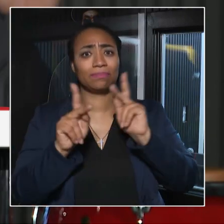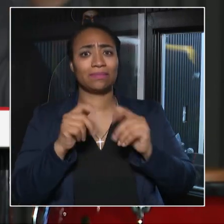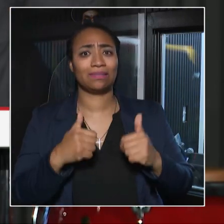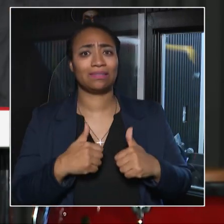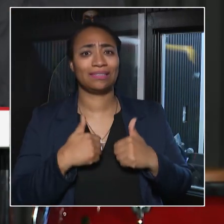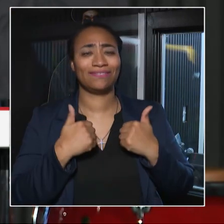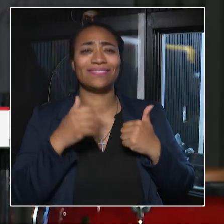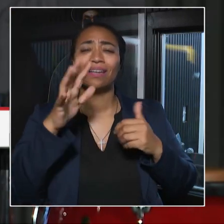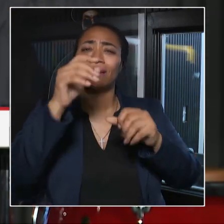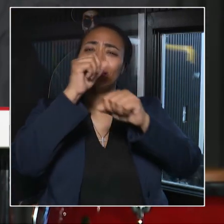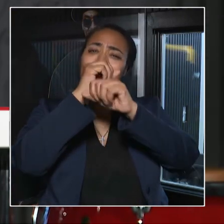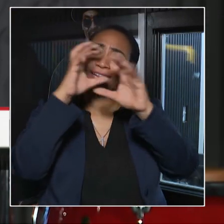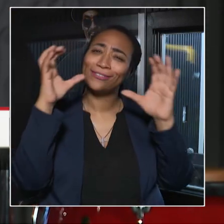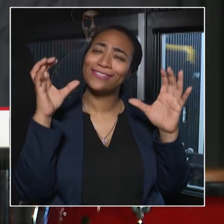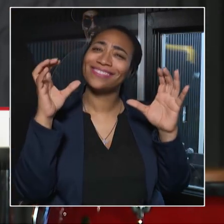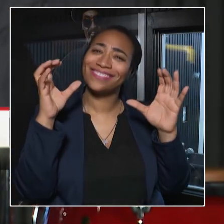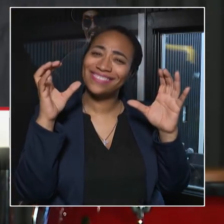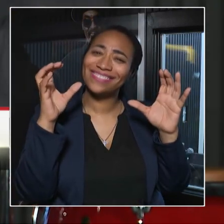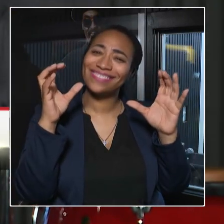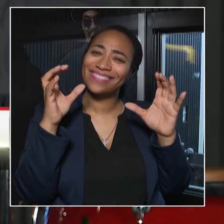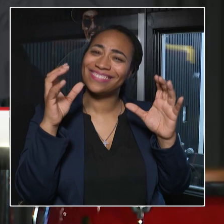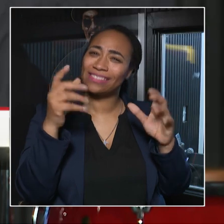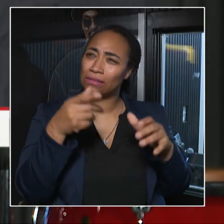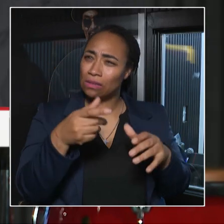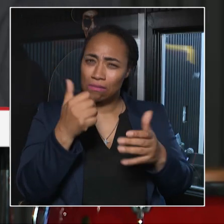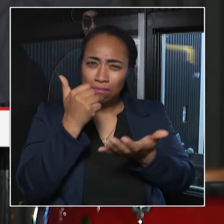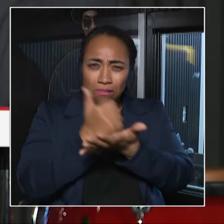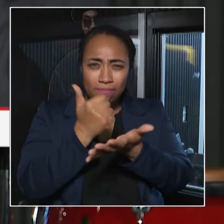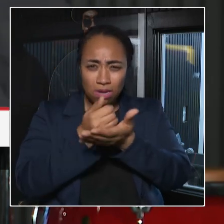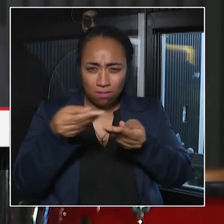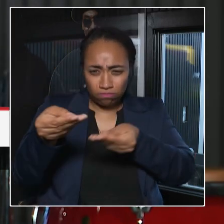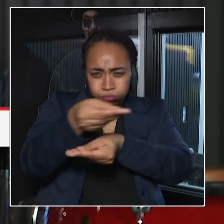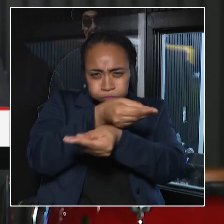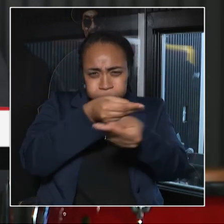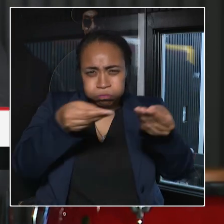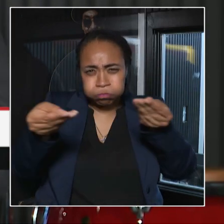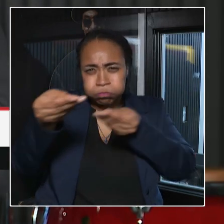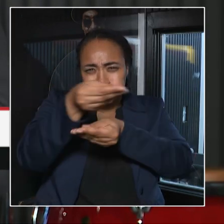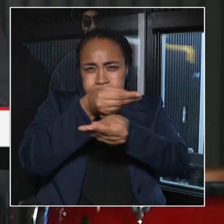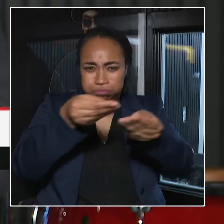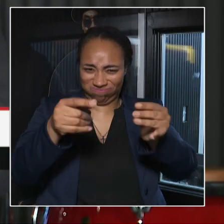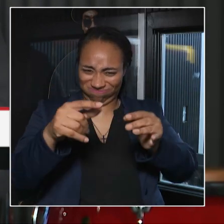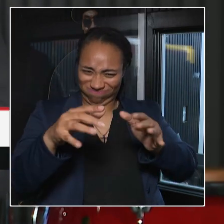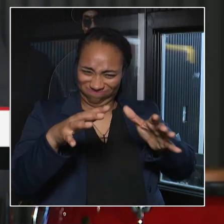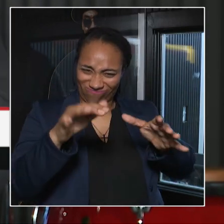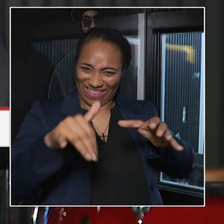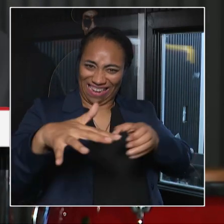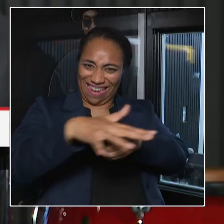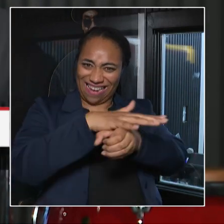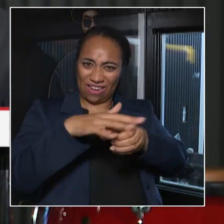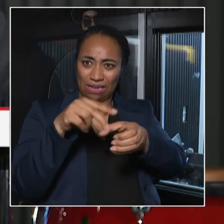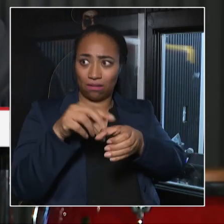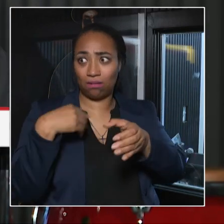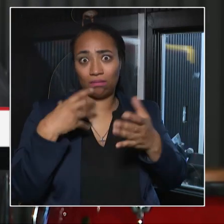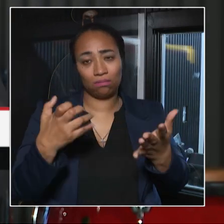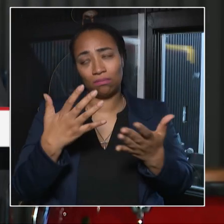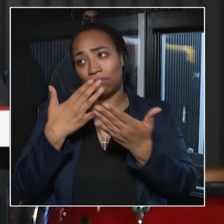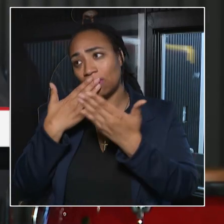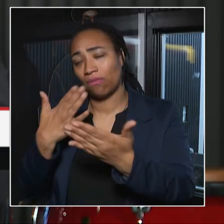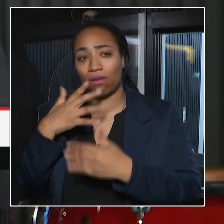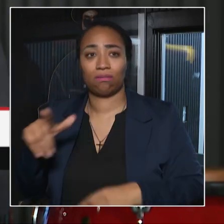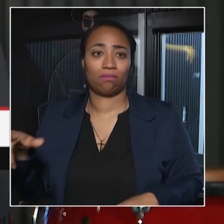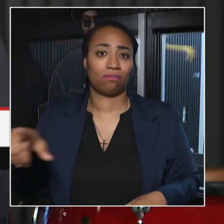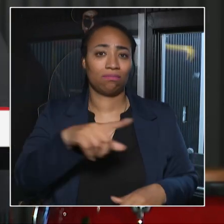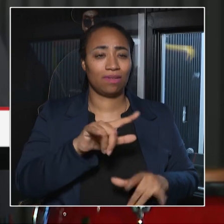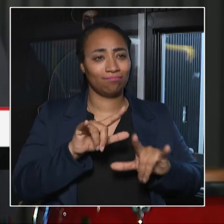So this is going to be a great thing. We thank all the bands. We thank everybody. I love y'all. And keep on pushing. Tell people we need to raise money. We're